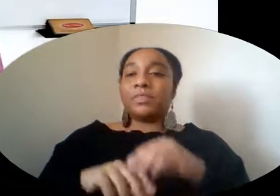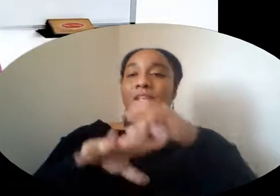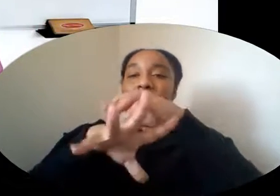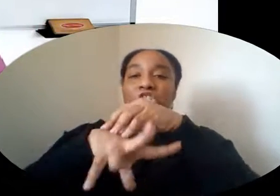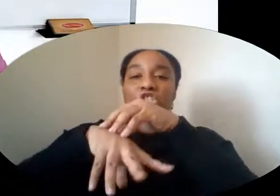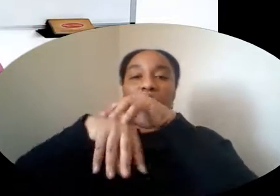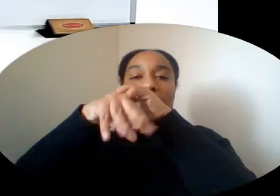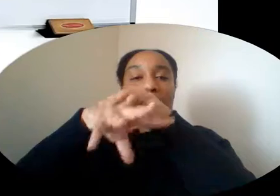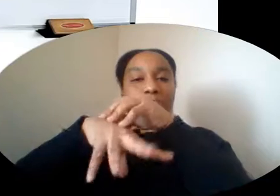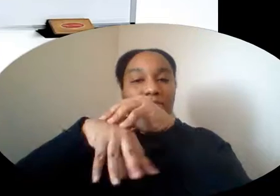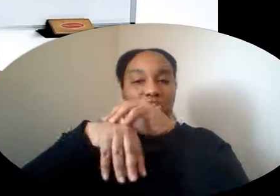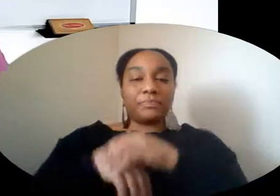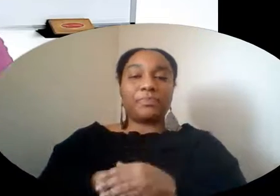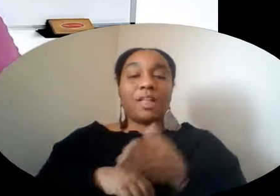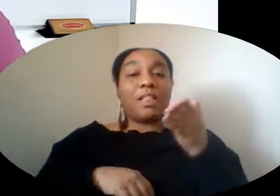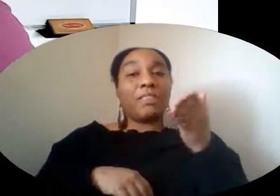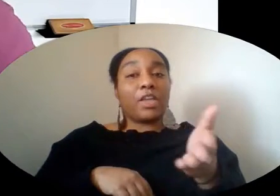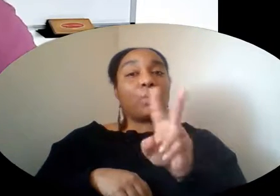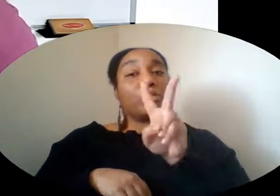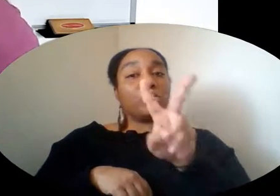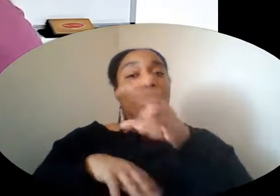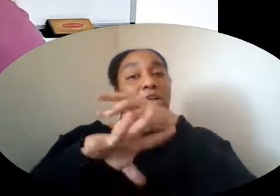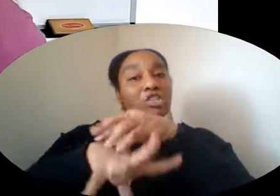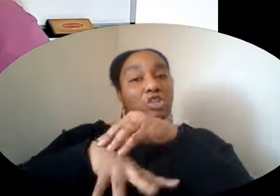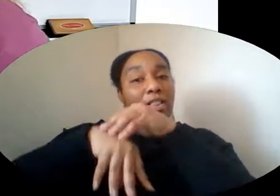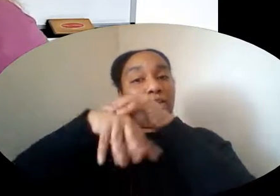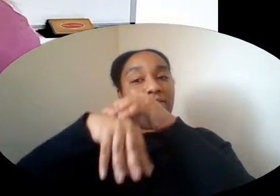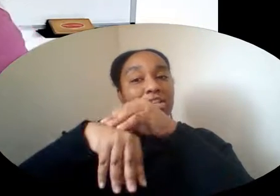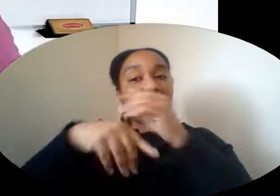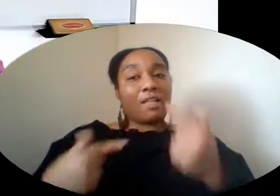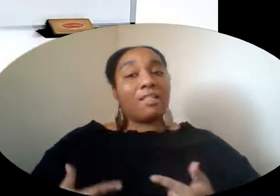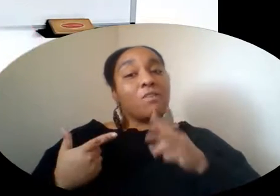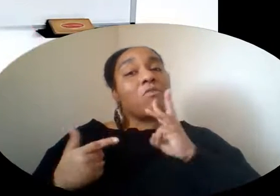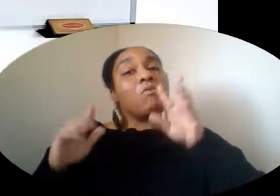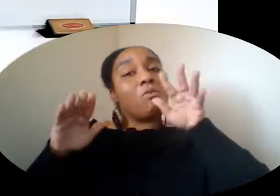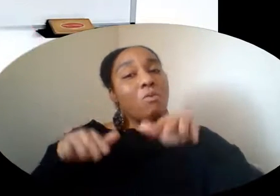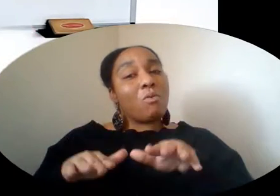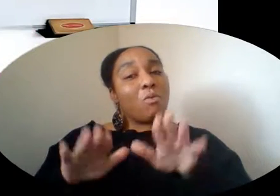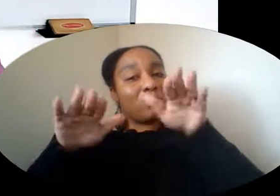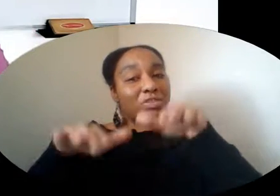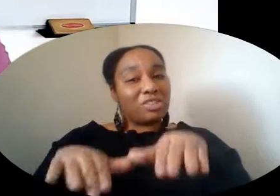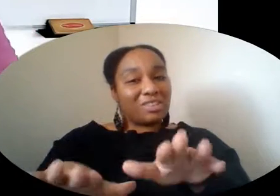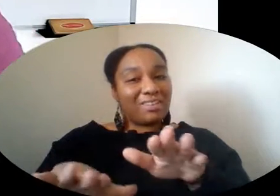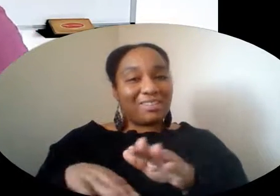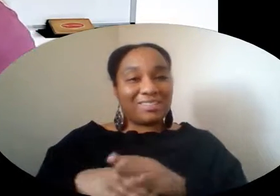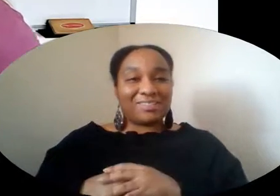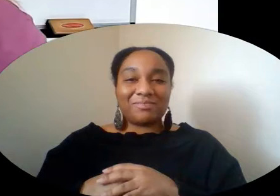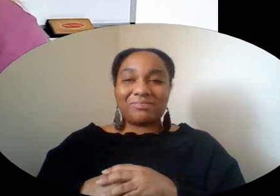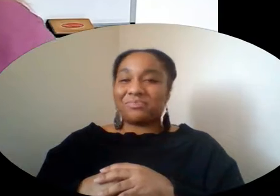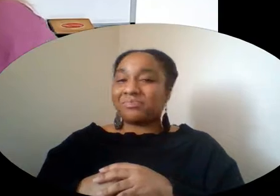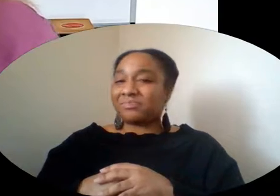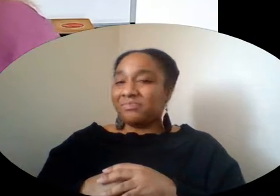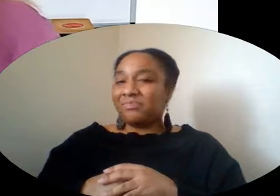Jellyfish. There were 2 jellyfish swimming in